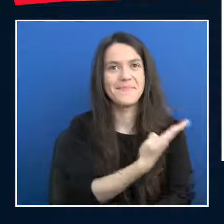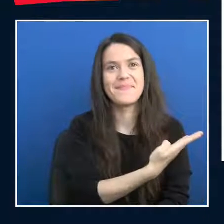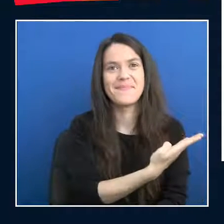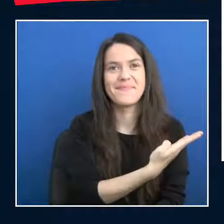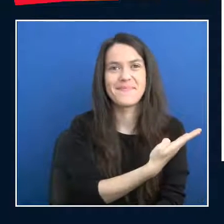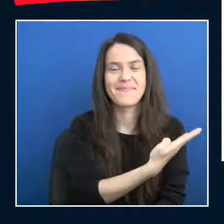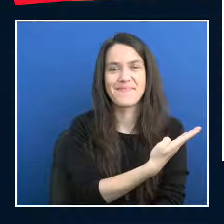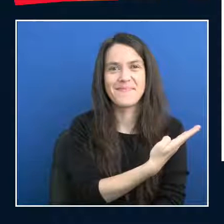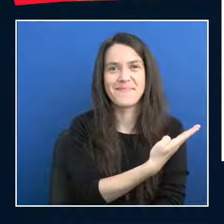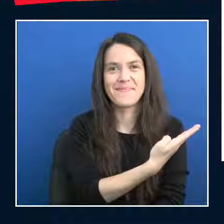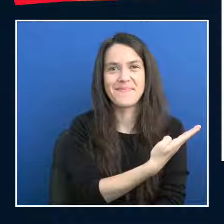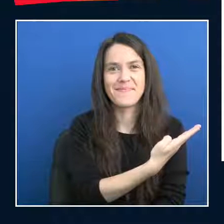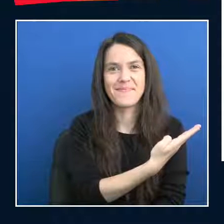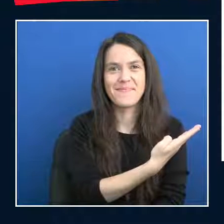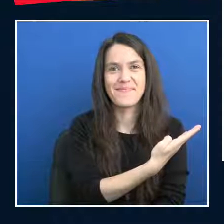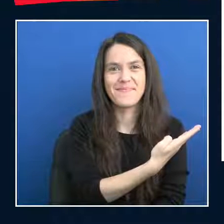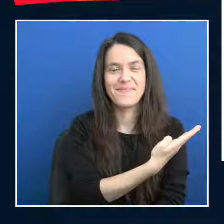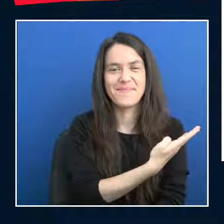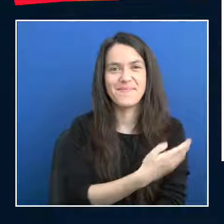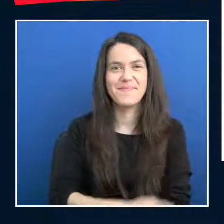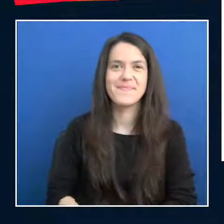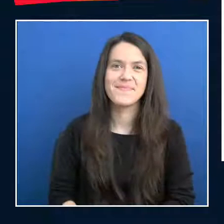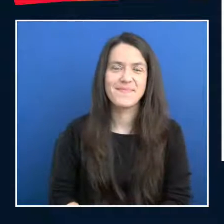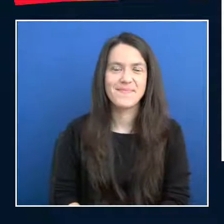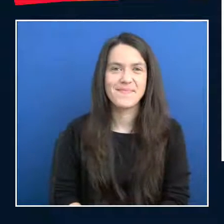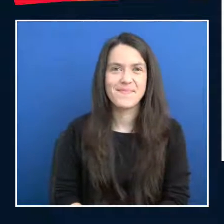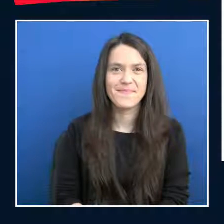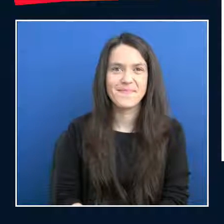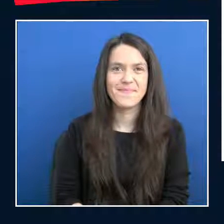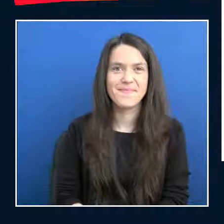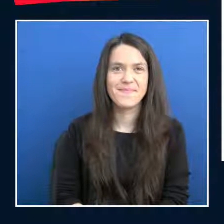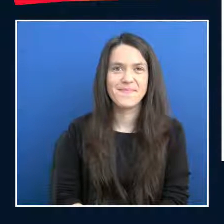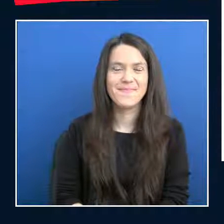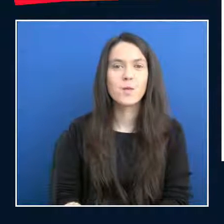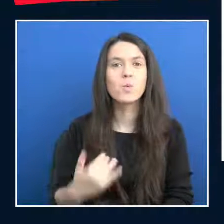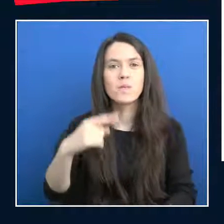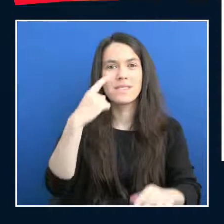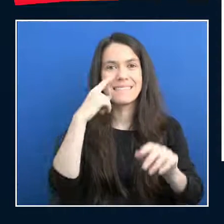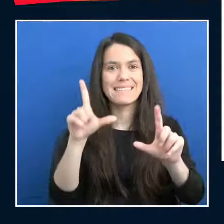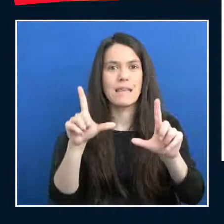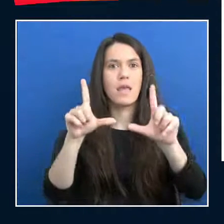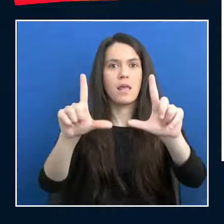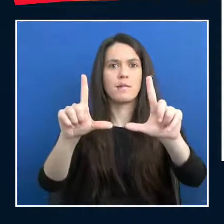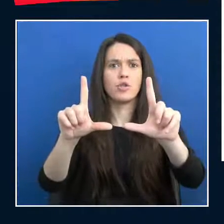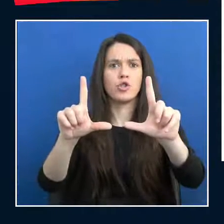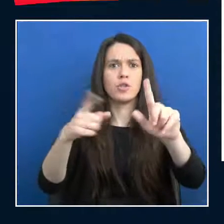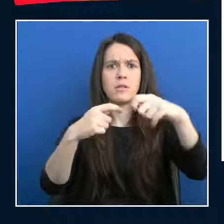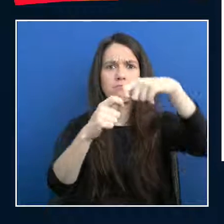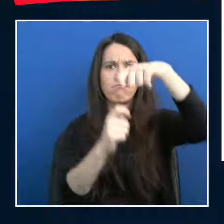So usually you should be able to see also the size of the images.